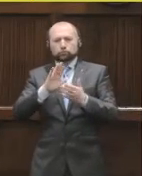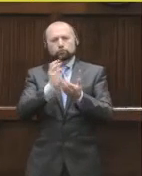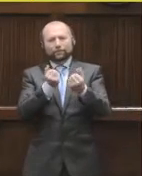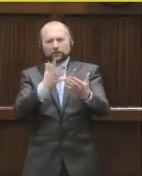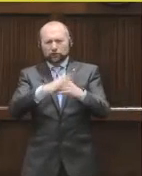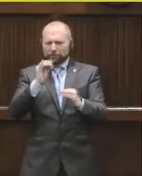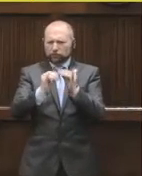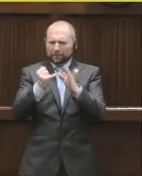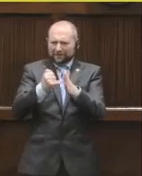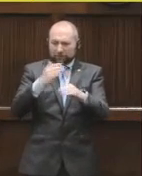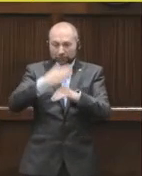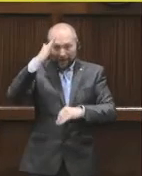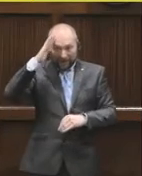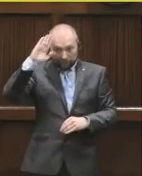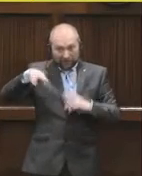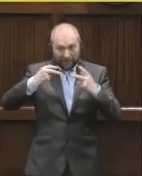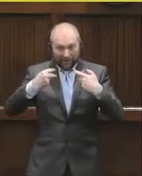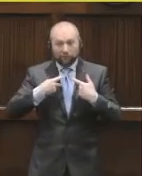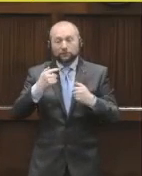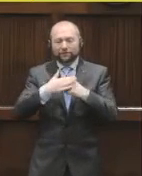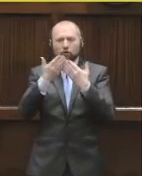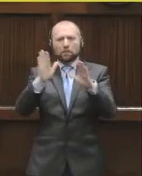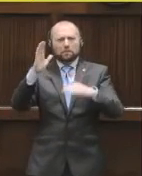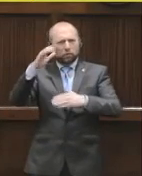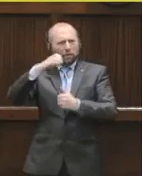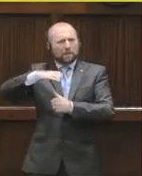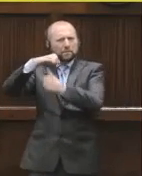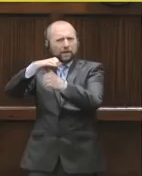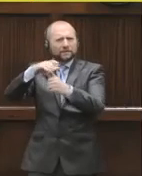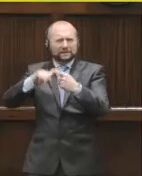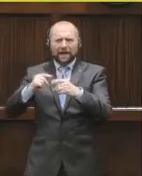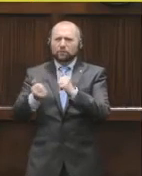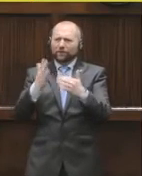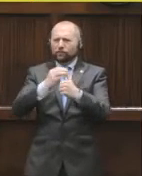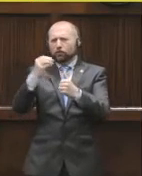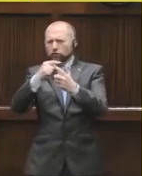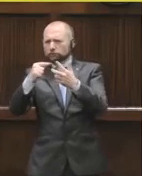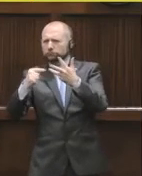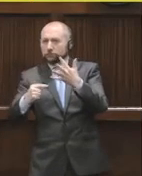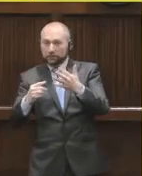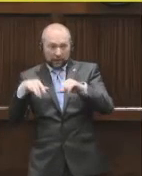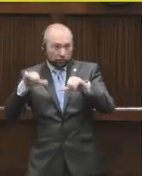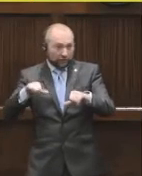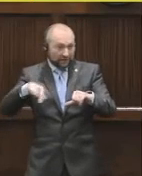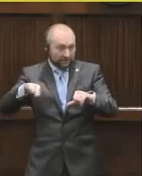public bodies, and to provide for related matters. Is that agreed?